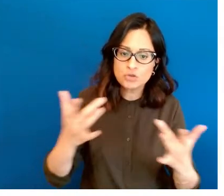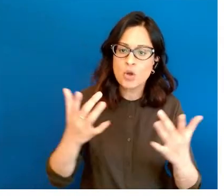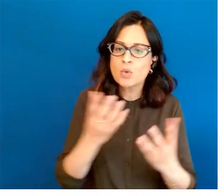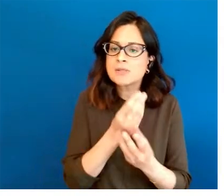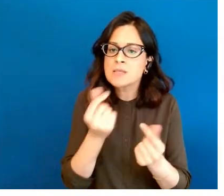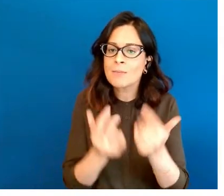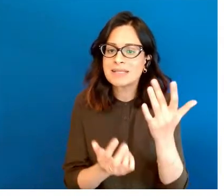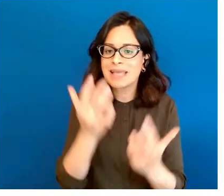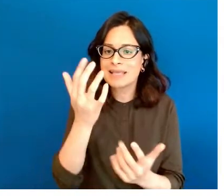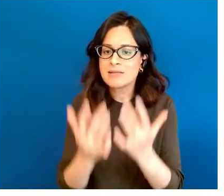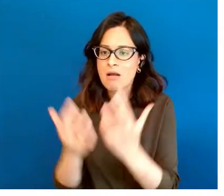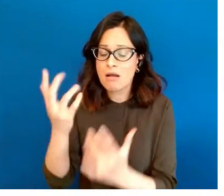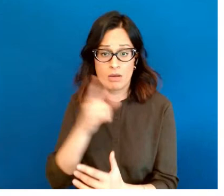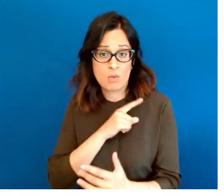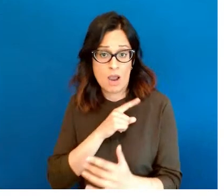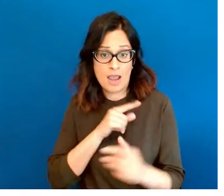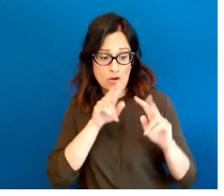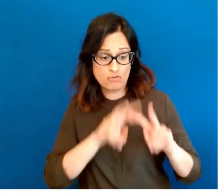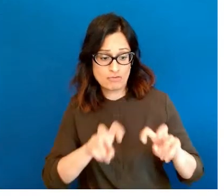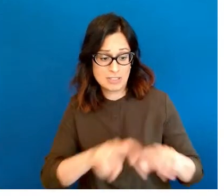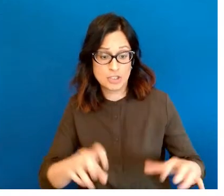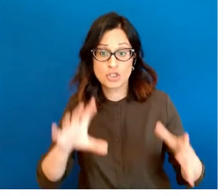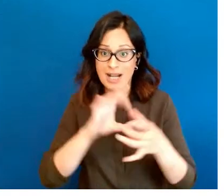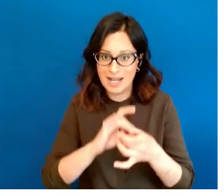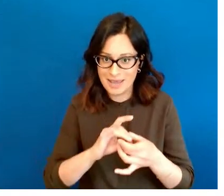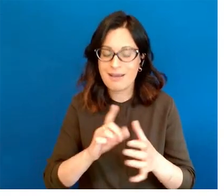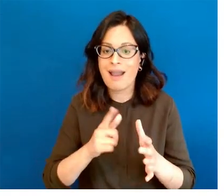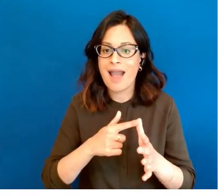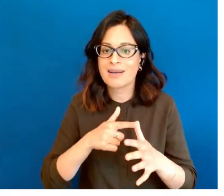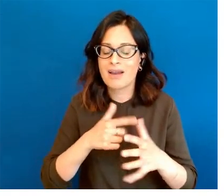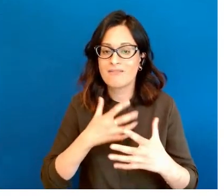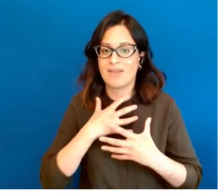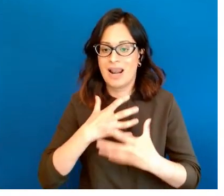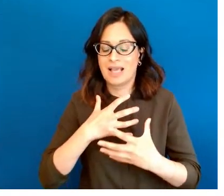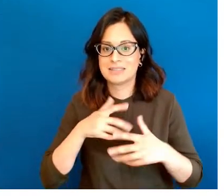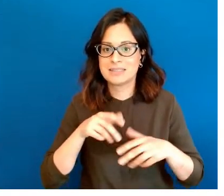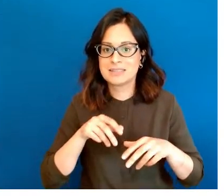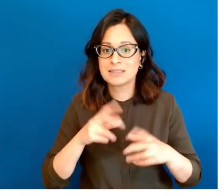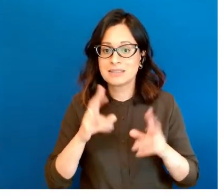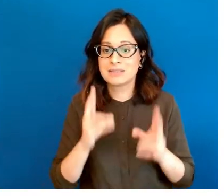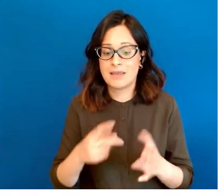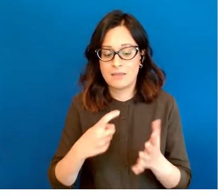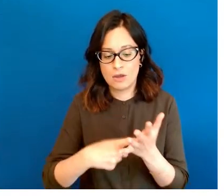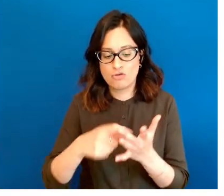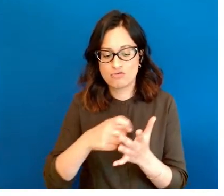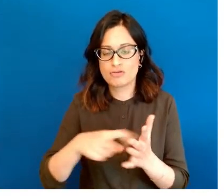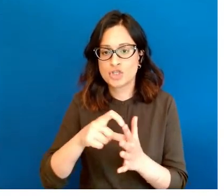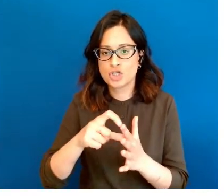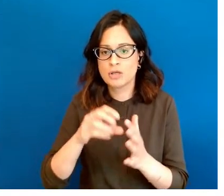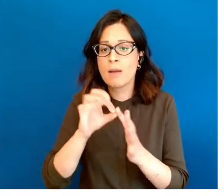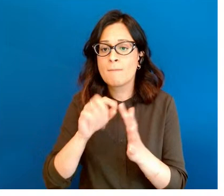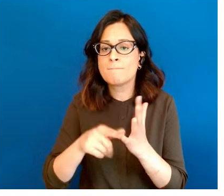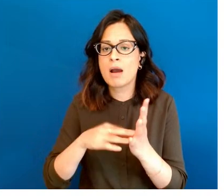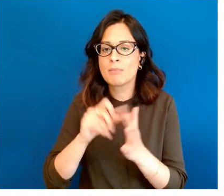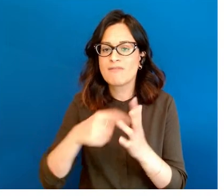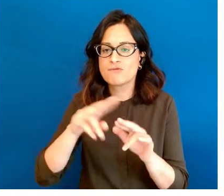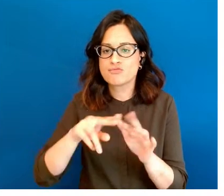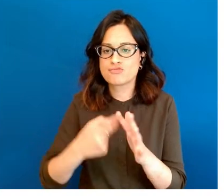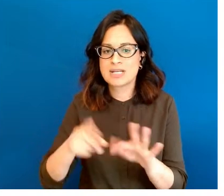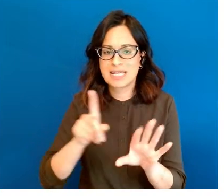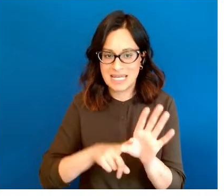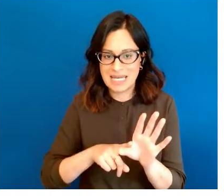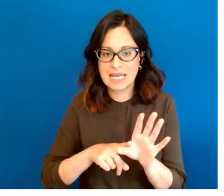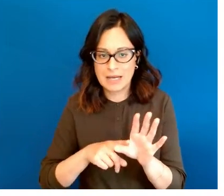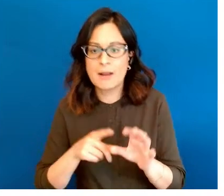some studies of anaphylaxis deaths from a guy called Richard Pumphrey, who looked at some of the tragic stories behind these